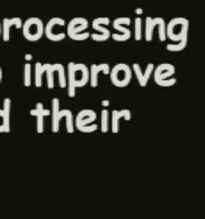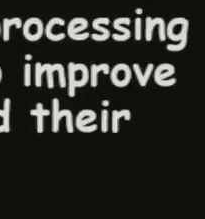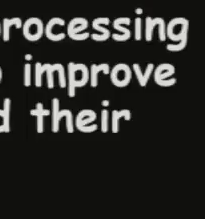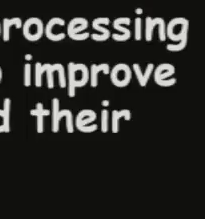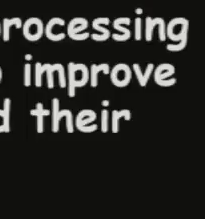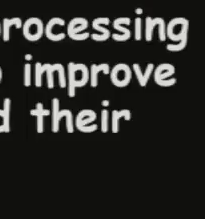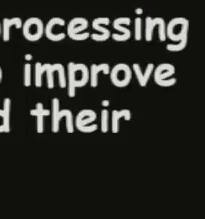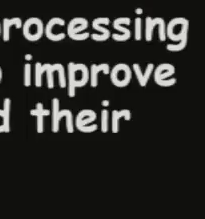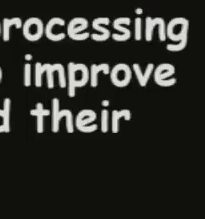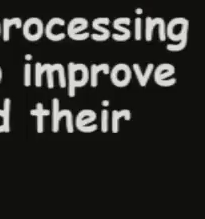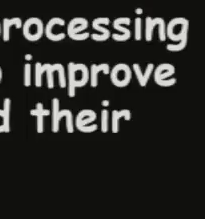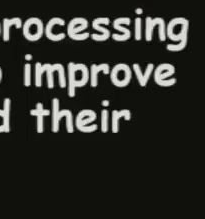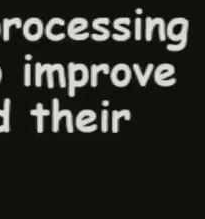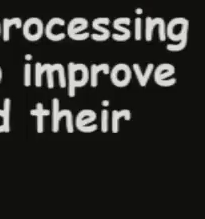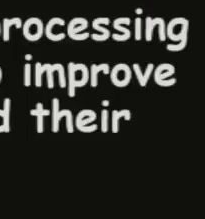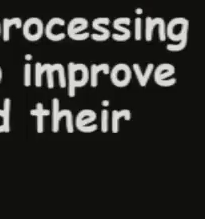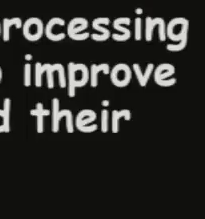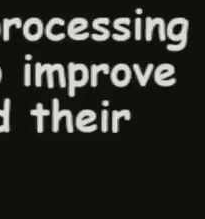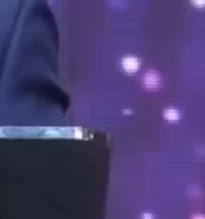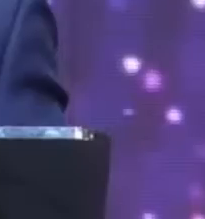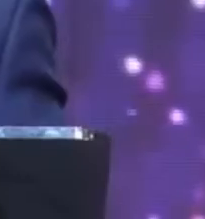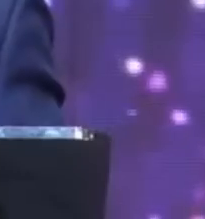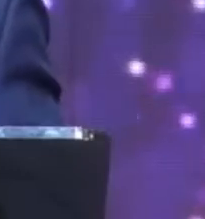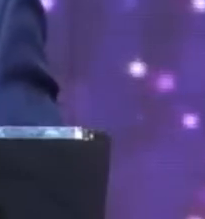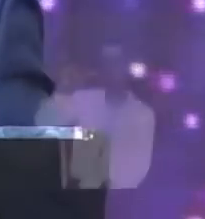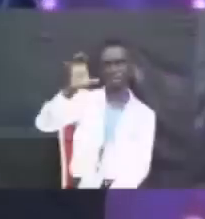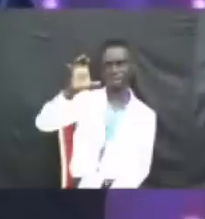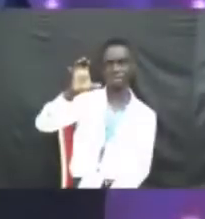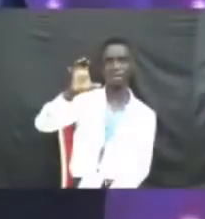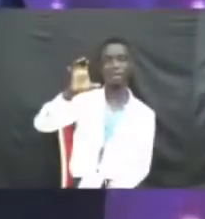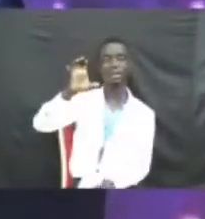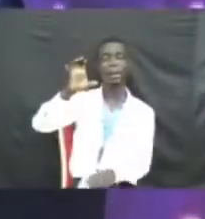bags of Gary weekly.